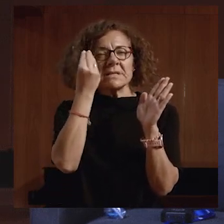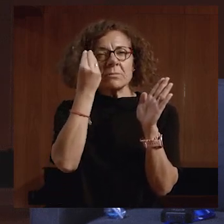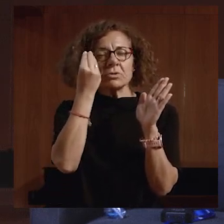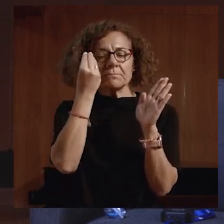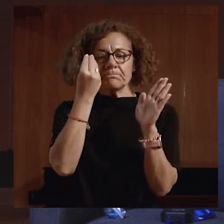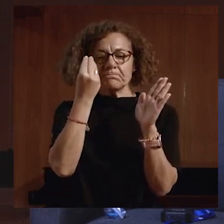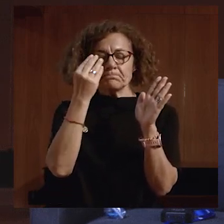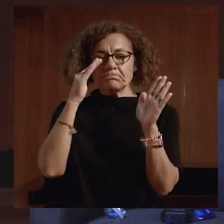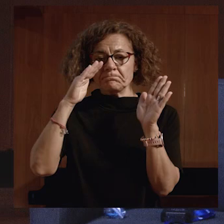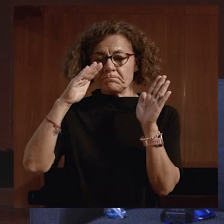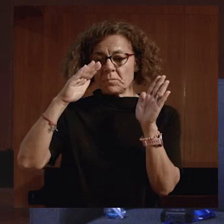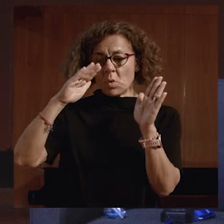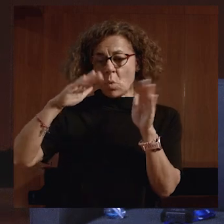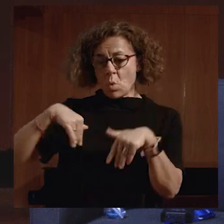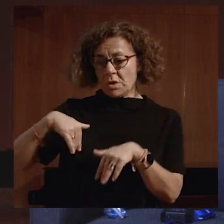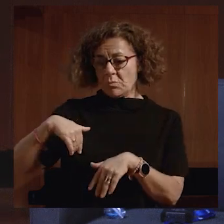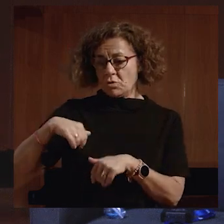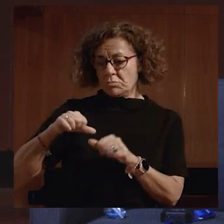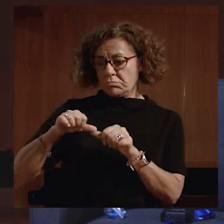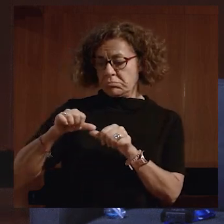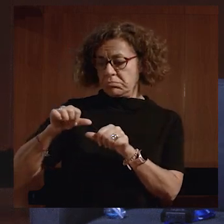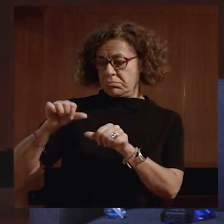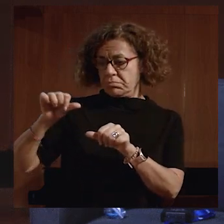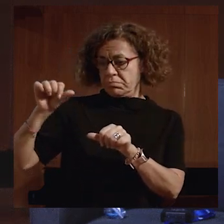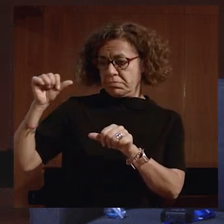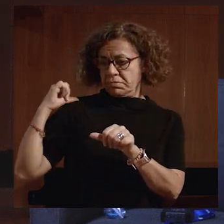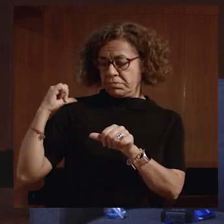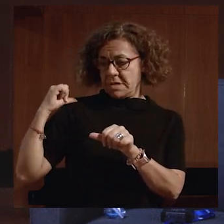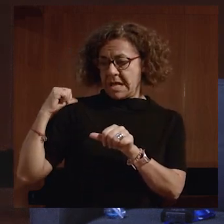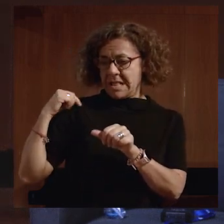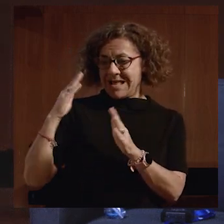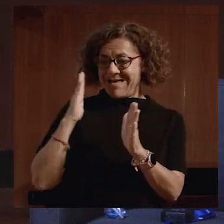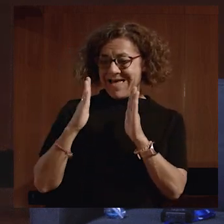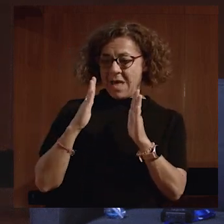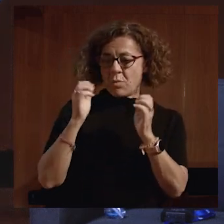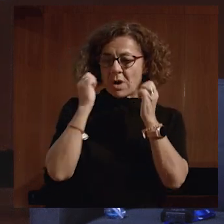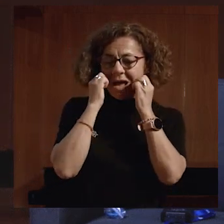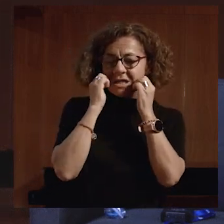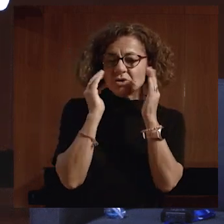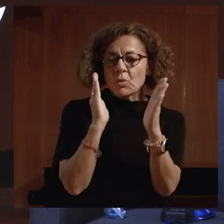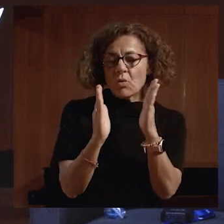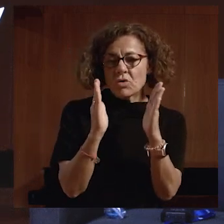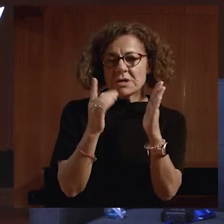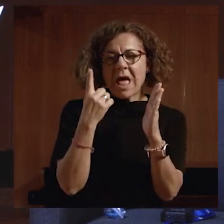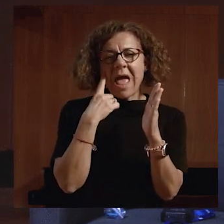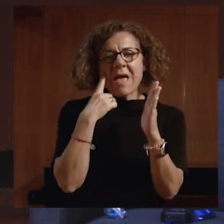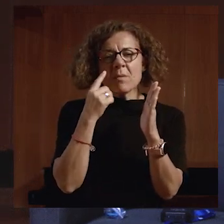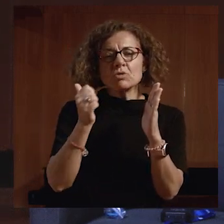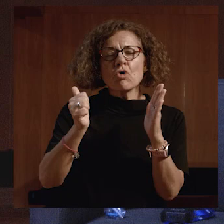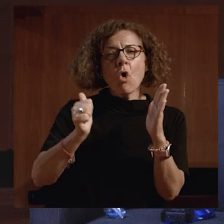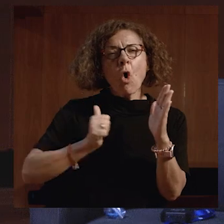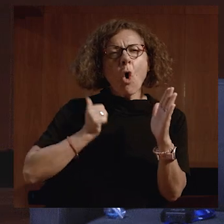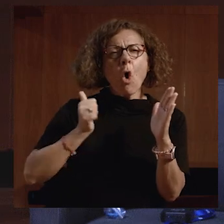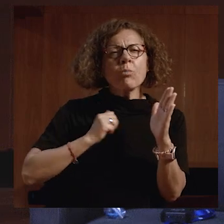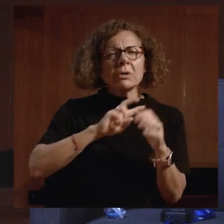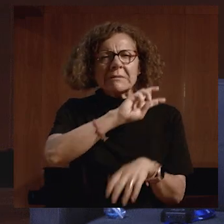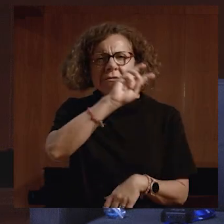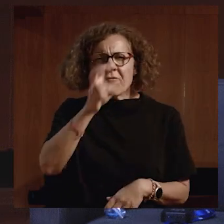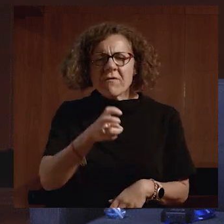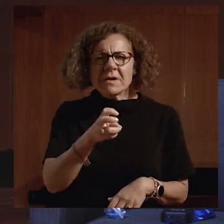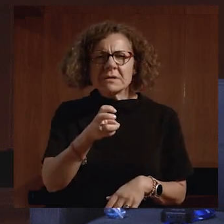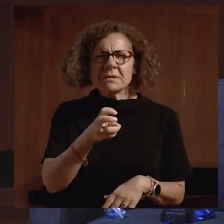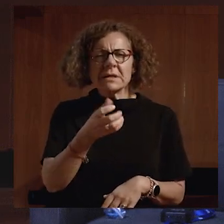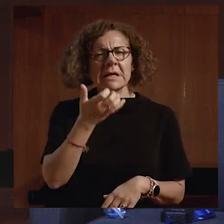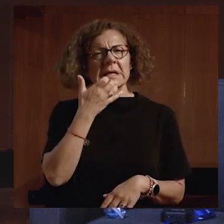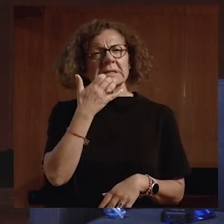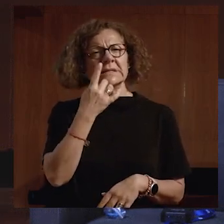are some of the different opportunities that require auditions. Every time there's an open audition for something, there are deadlines. This